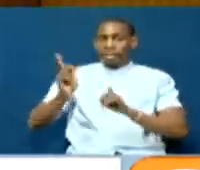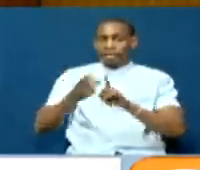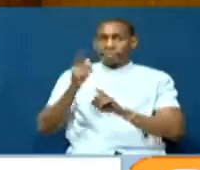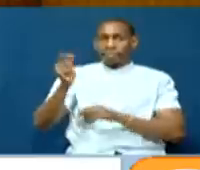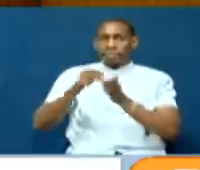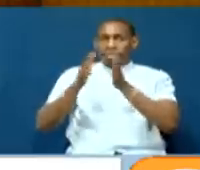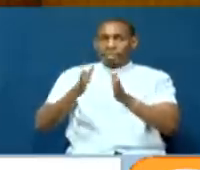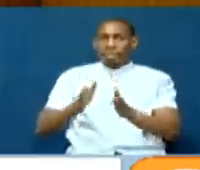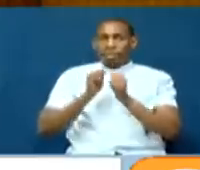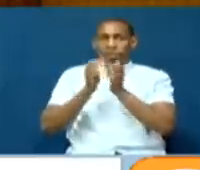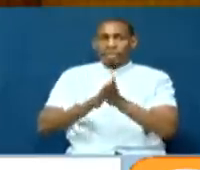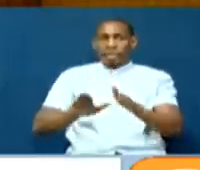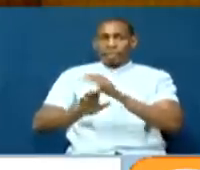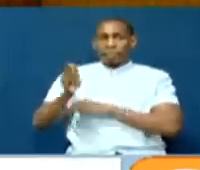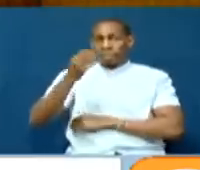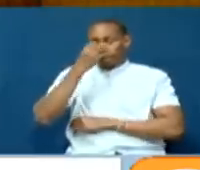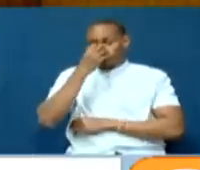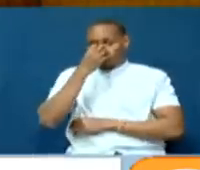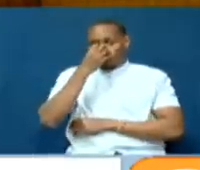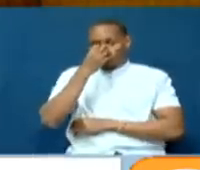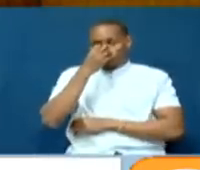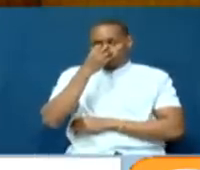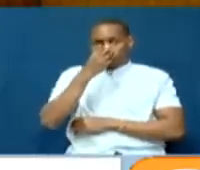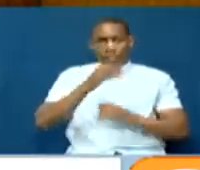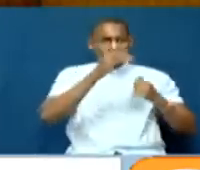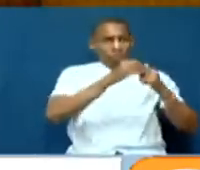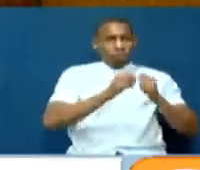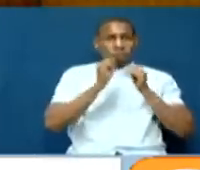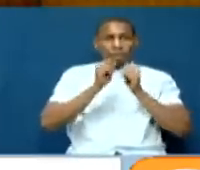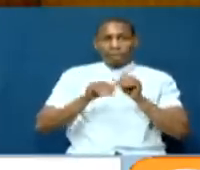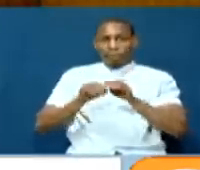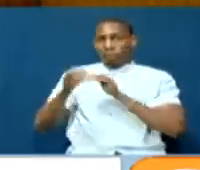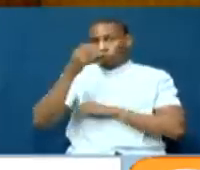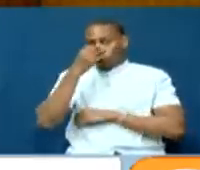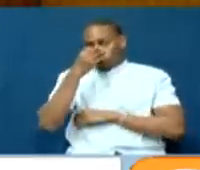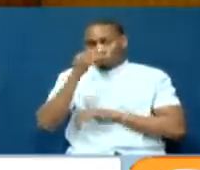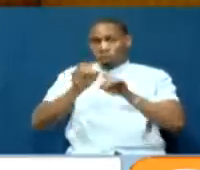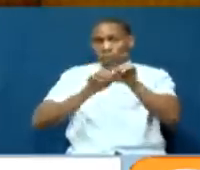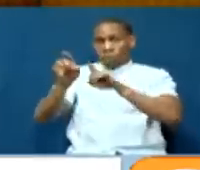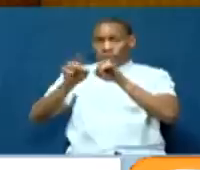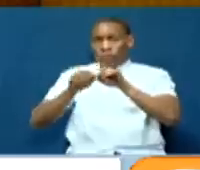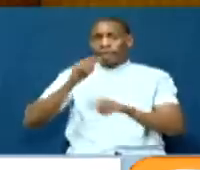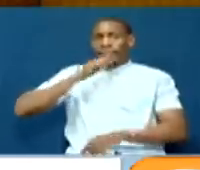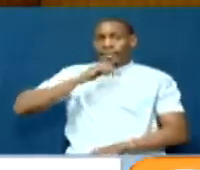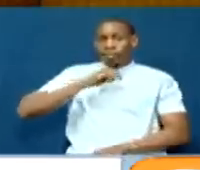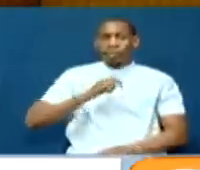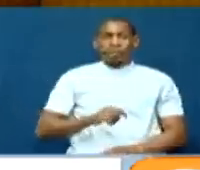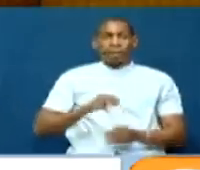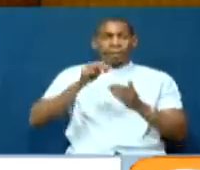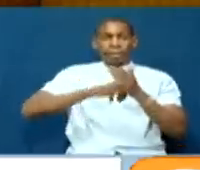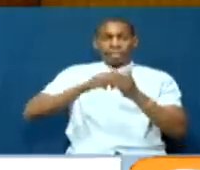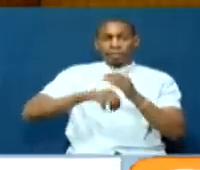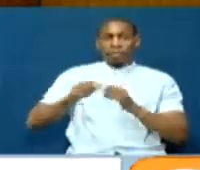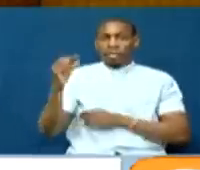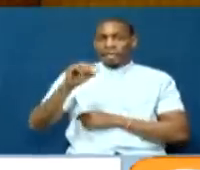presidential candidate and deputy president William Ruto. Sonko, who accompanied Ruto on his tour of Kitui, Machakos